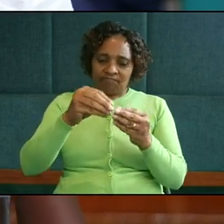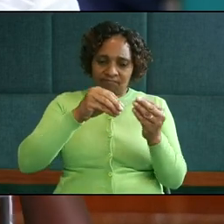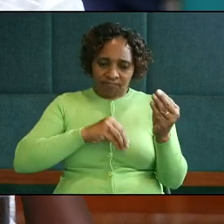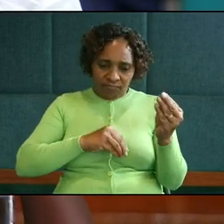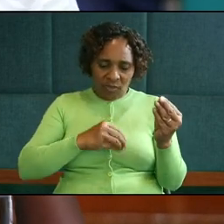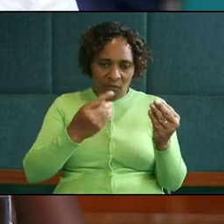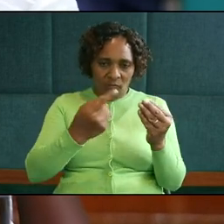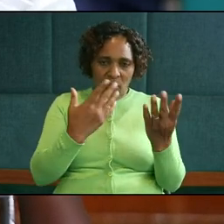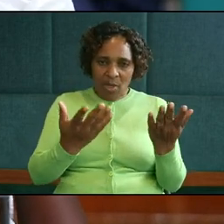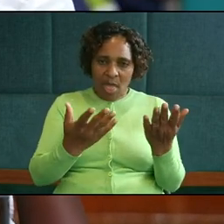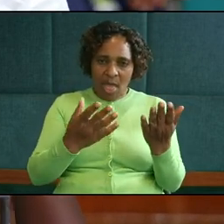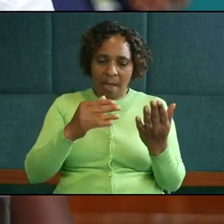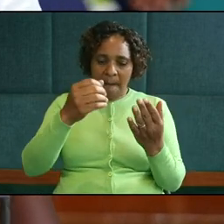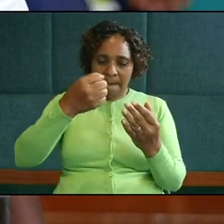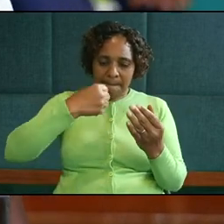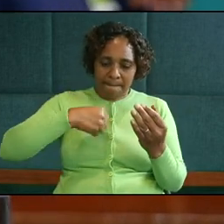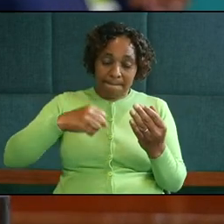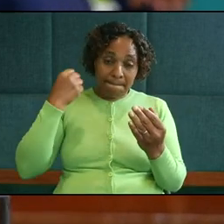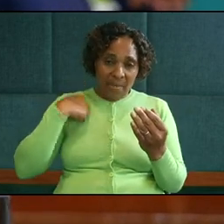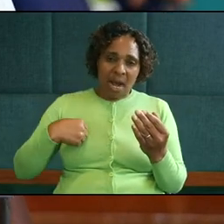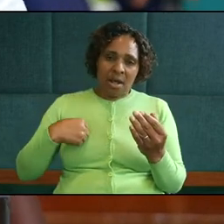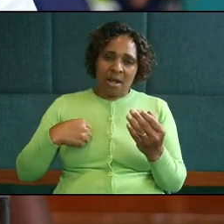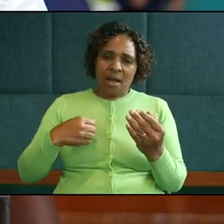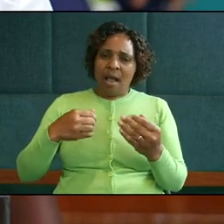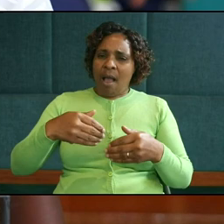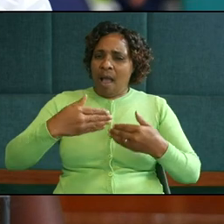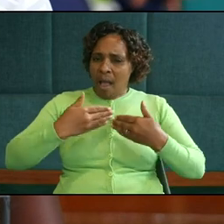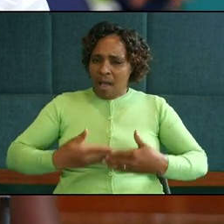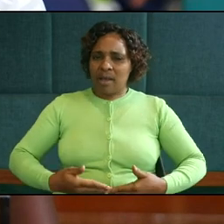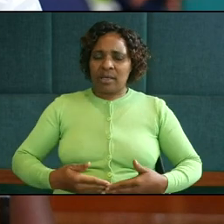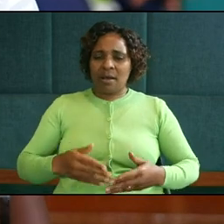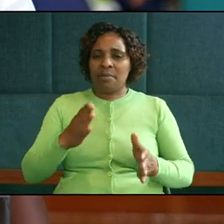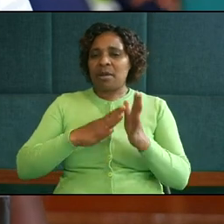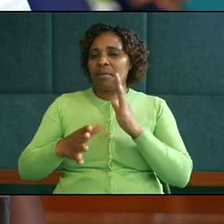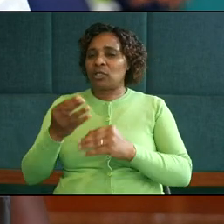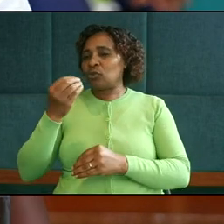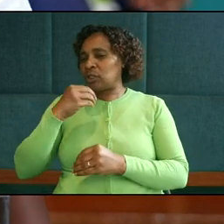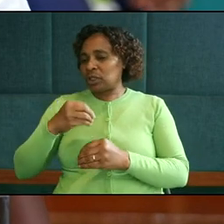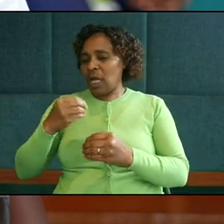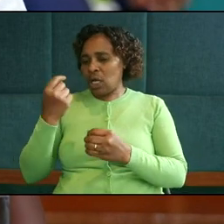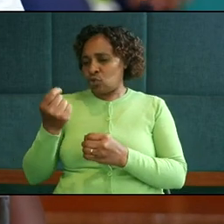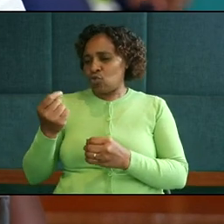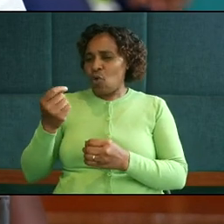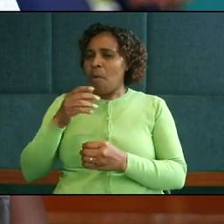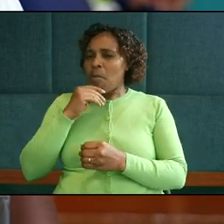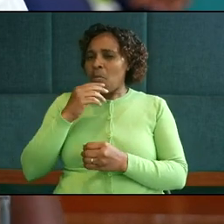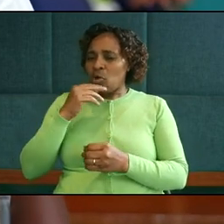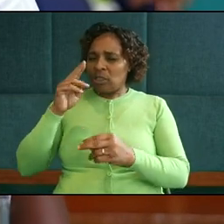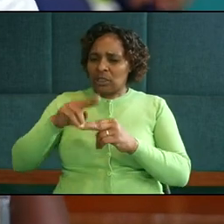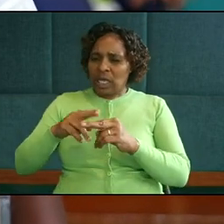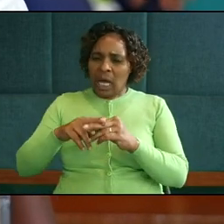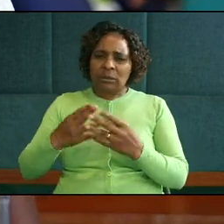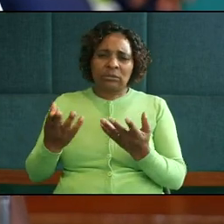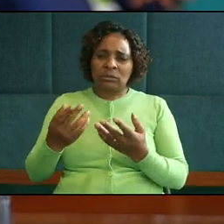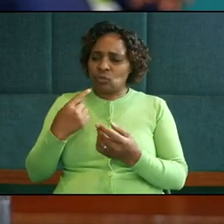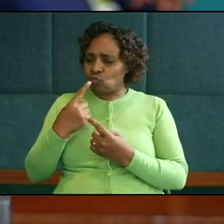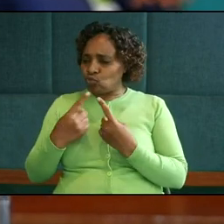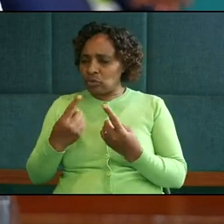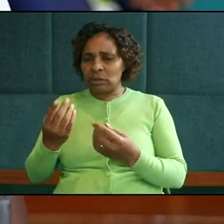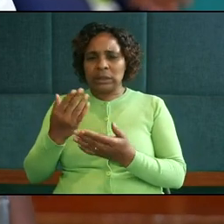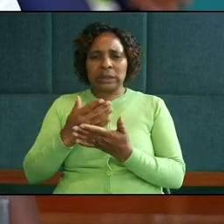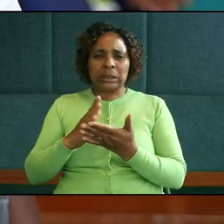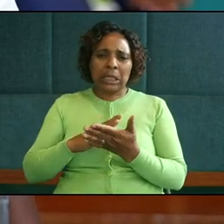his backpack. He was hungry. As he prepared to eat, a little boy sitting beside him spoke up. "Could you share with me?" he